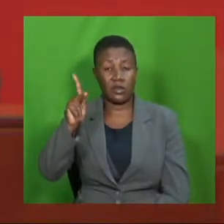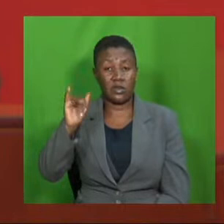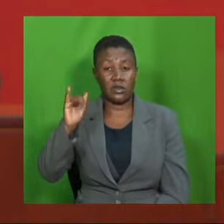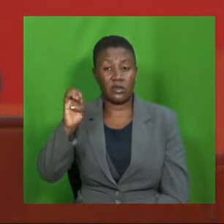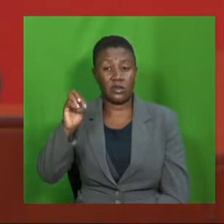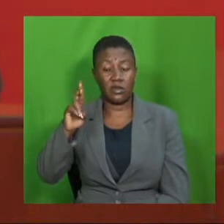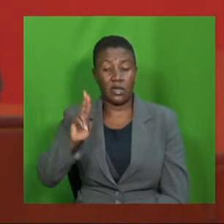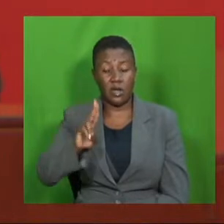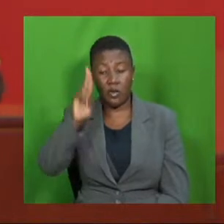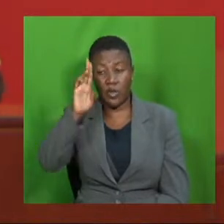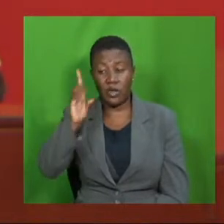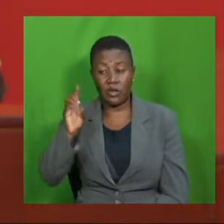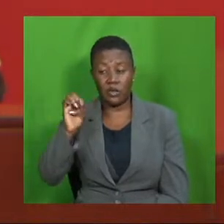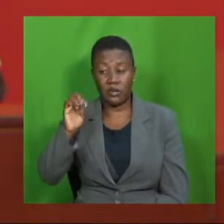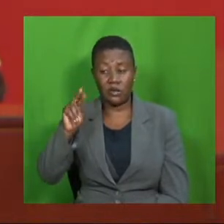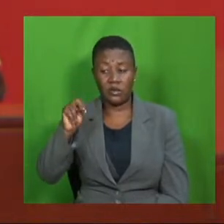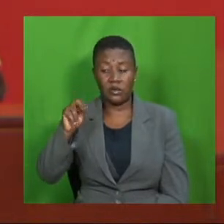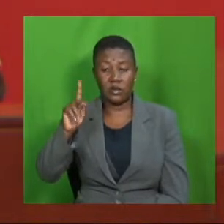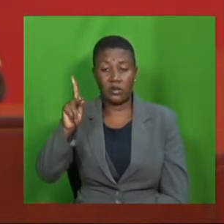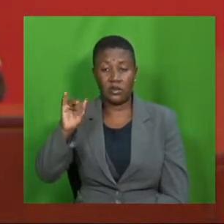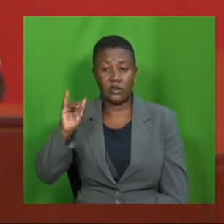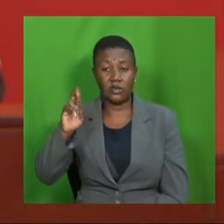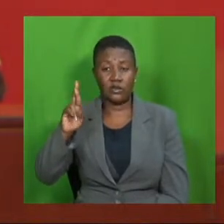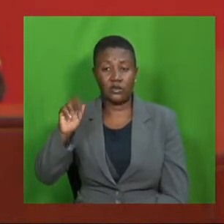Denchira East.